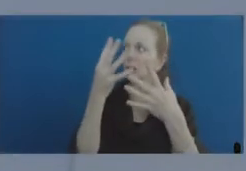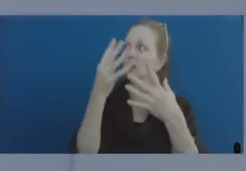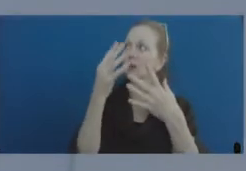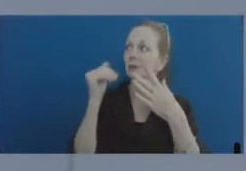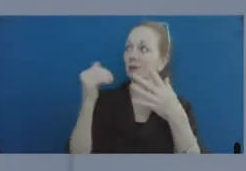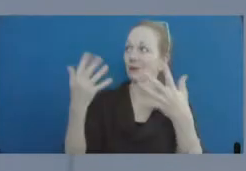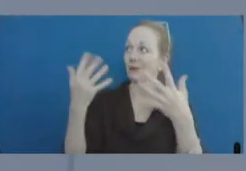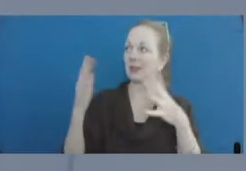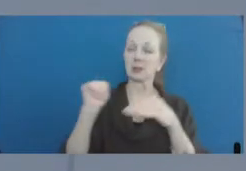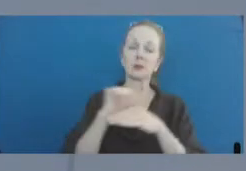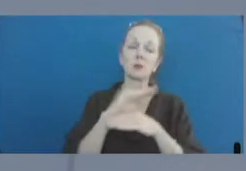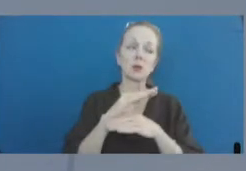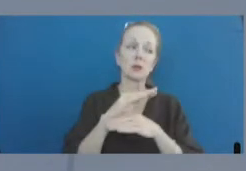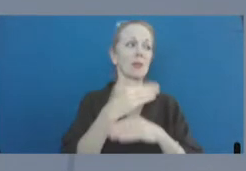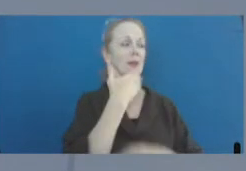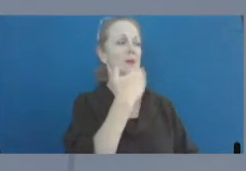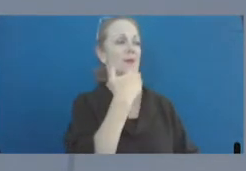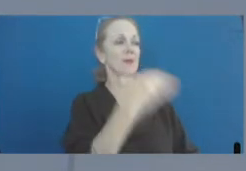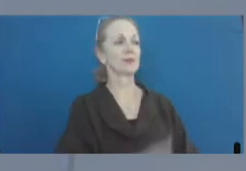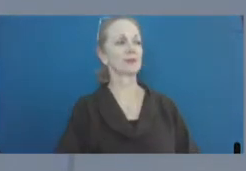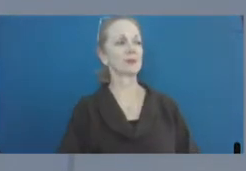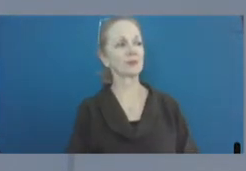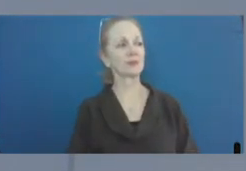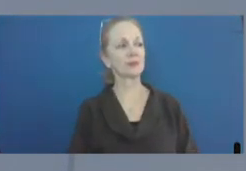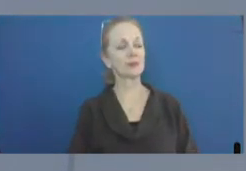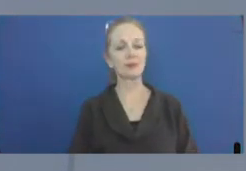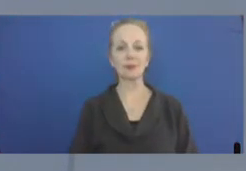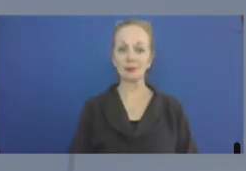Craig. So